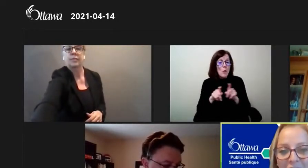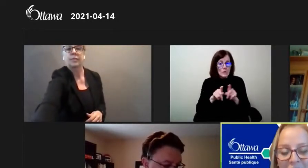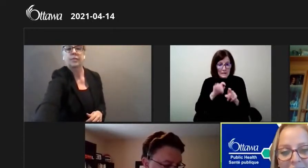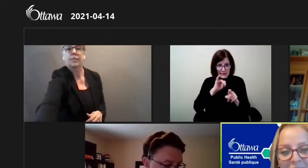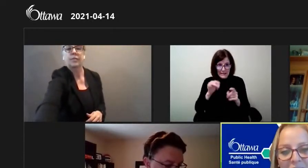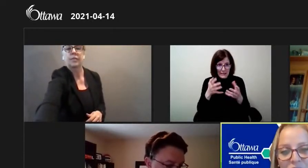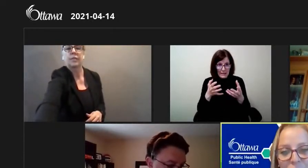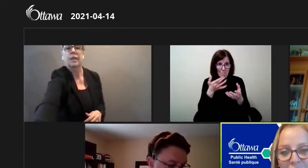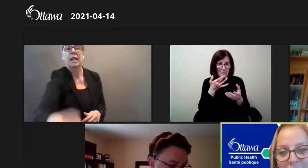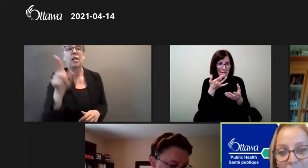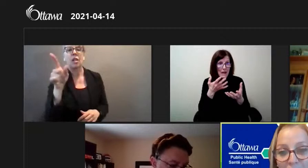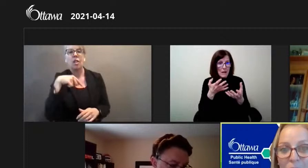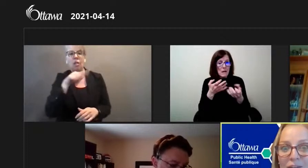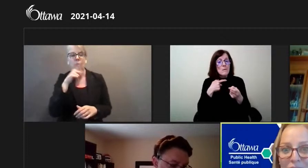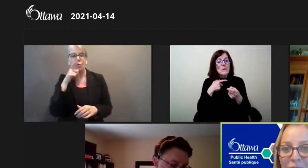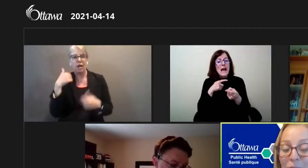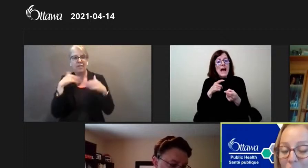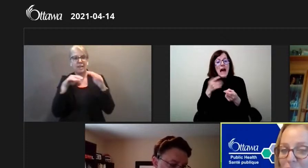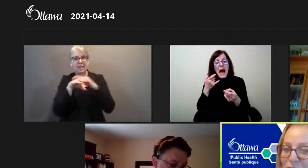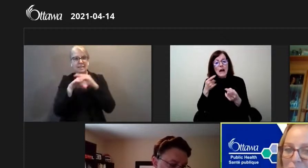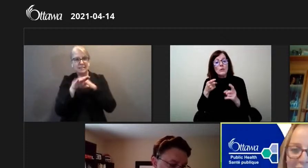the